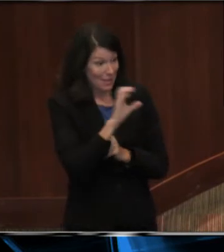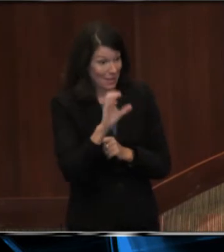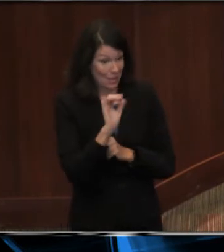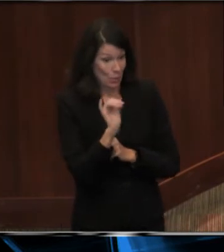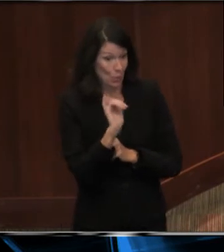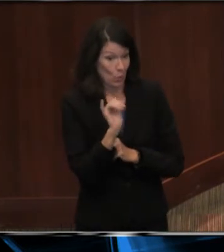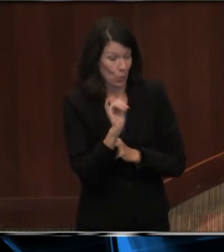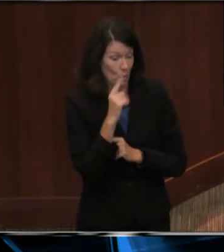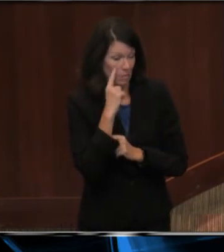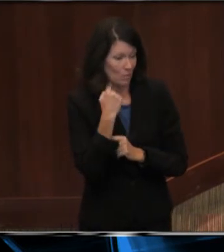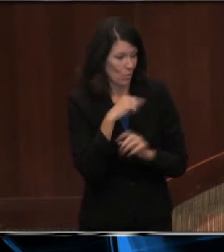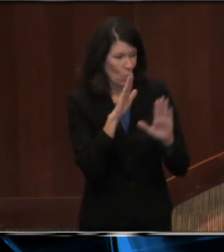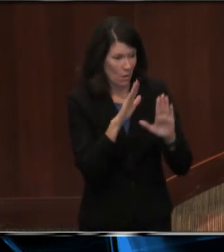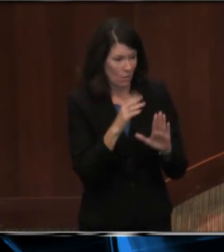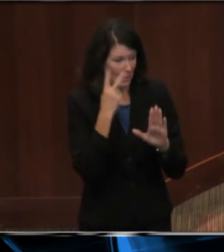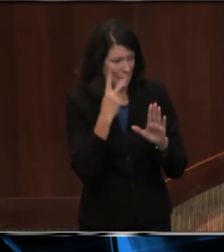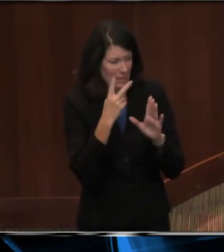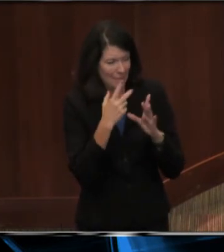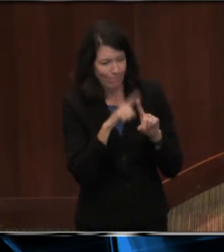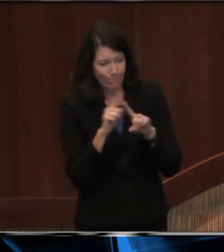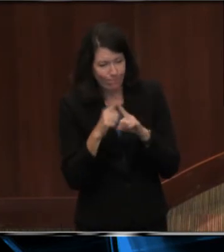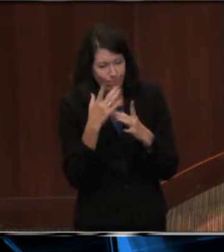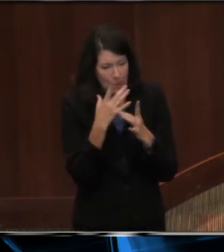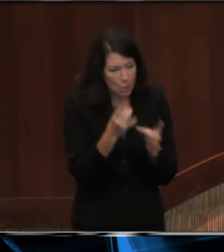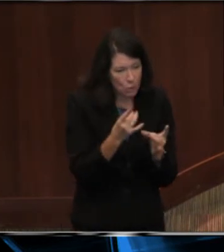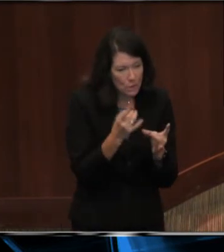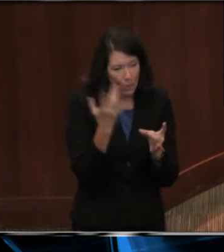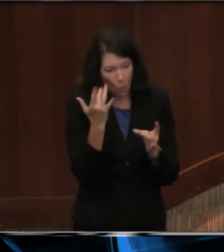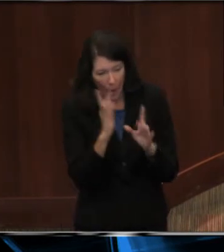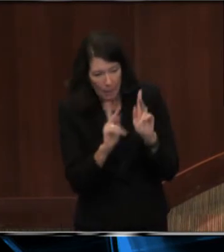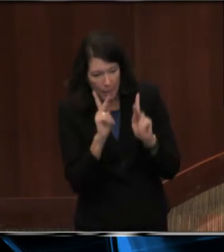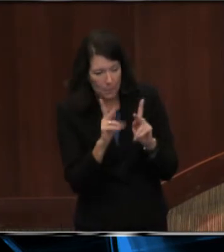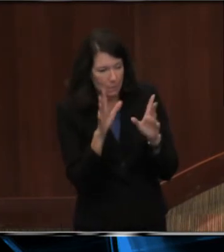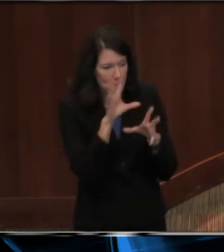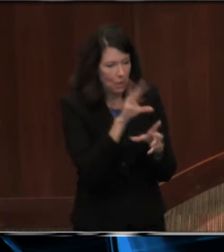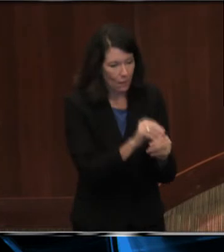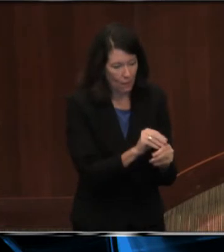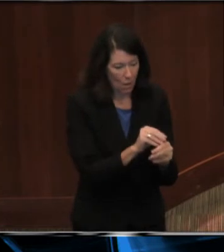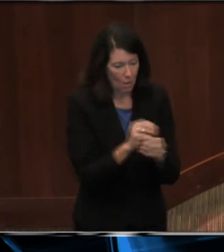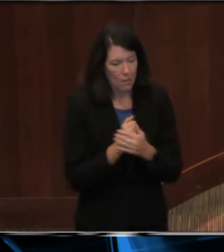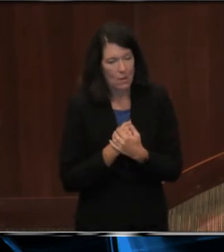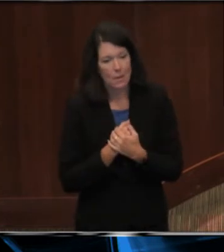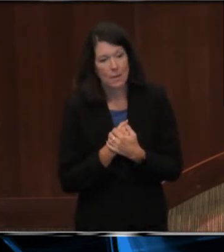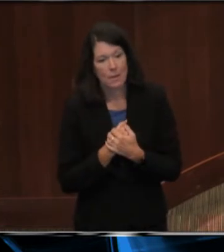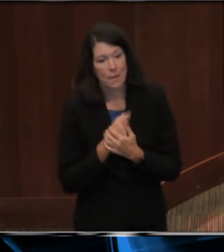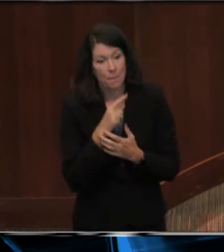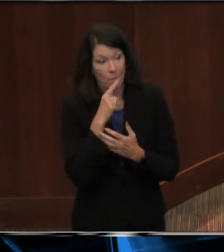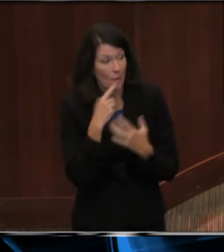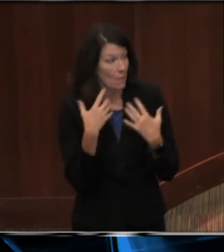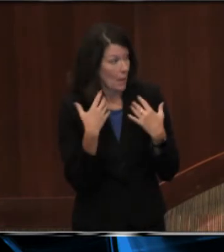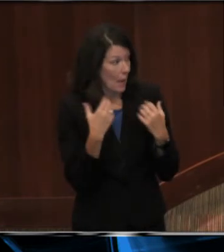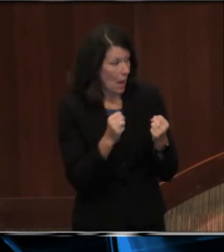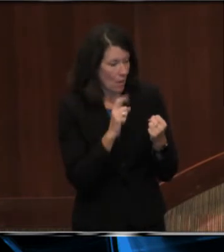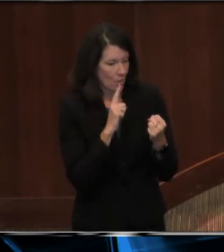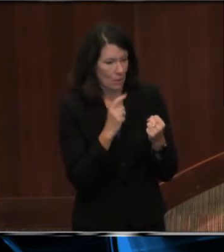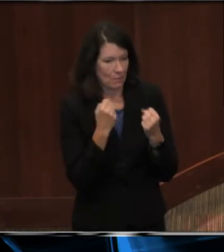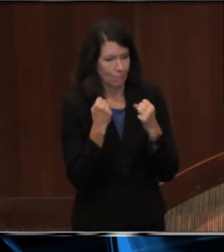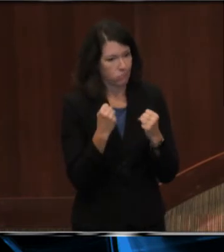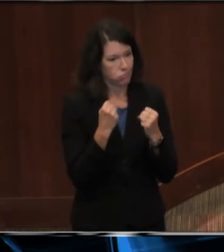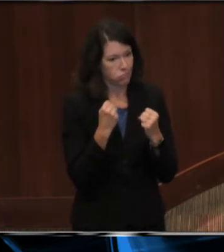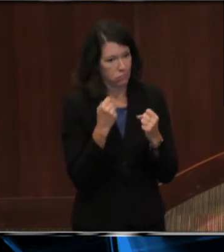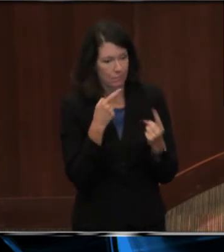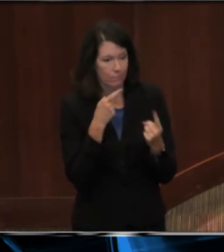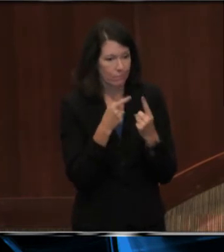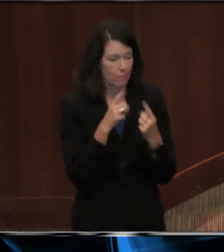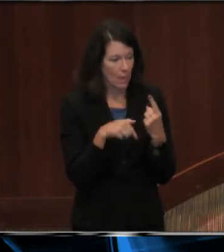great because we're just starting to see some interest and buy-in, and people are really starting to engage. So public health felt very strongly about, in addition